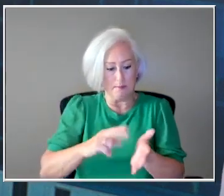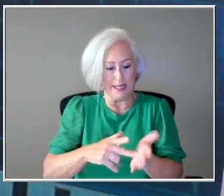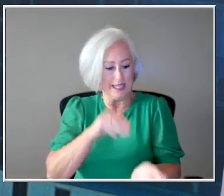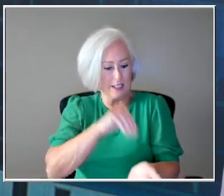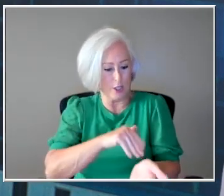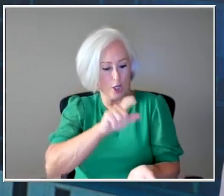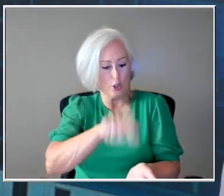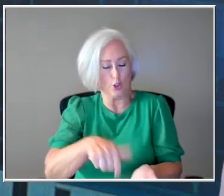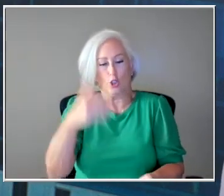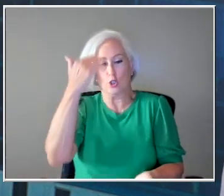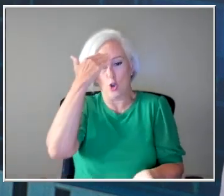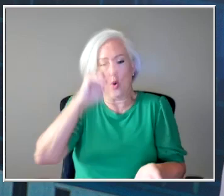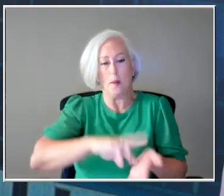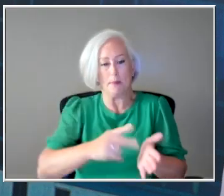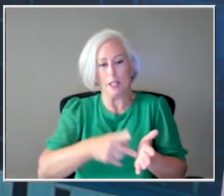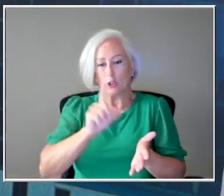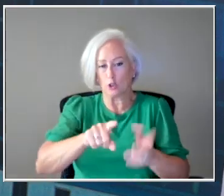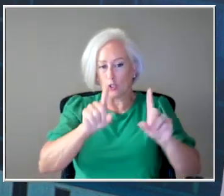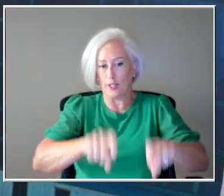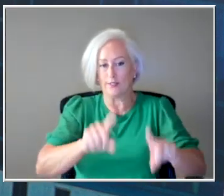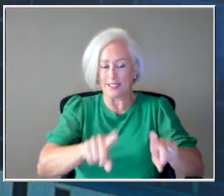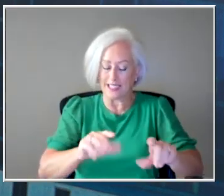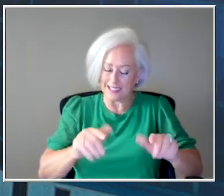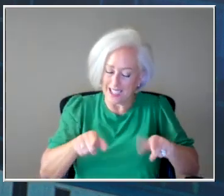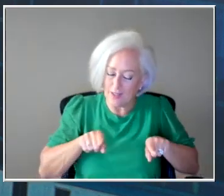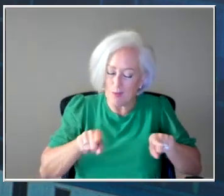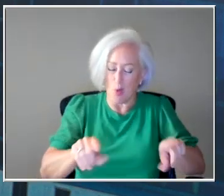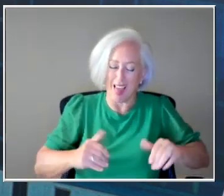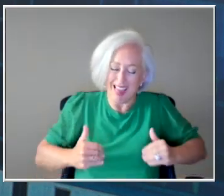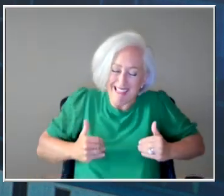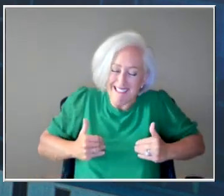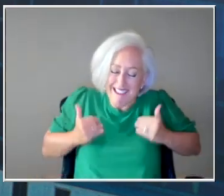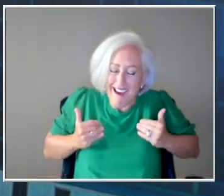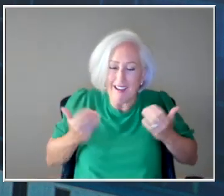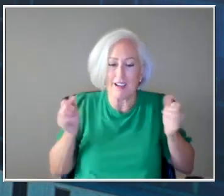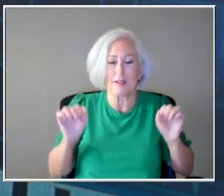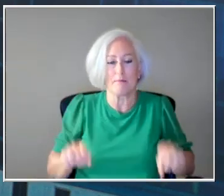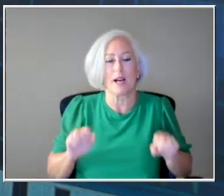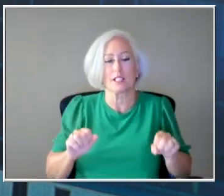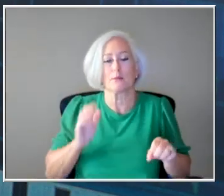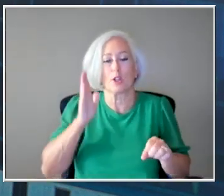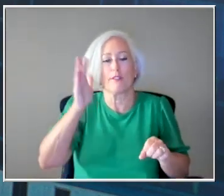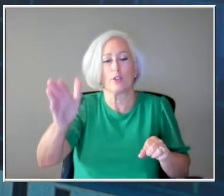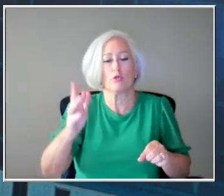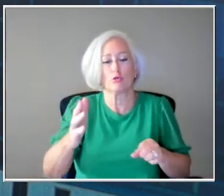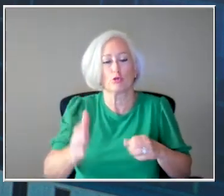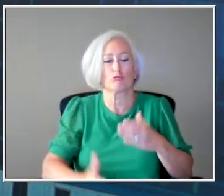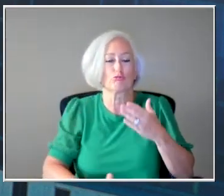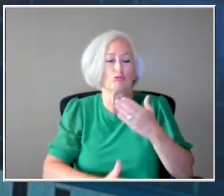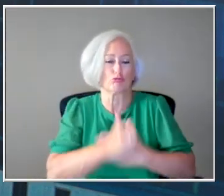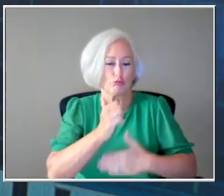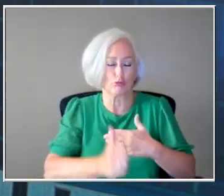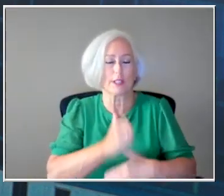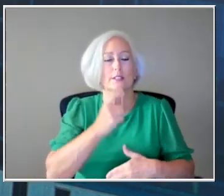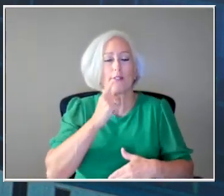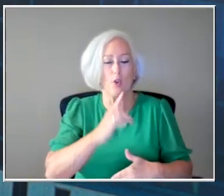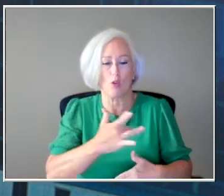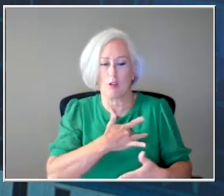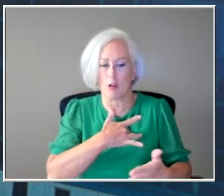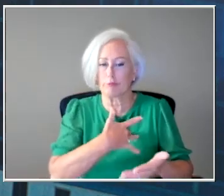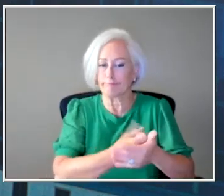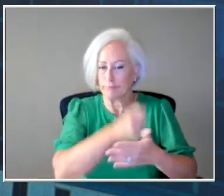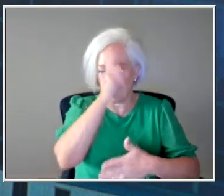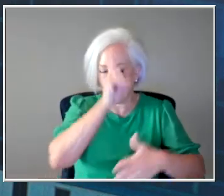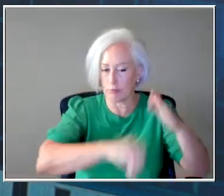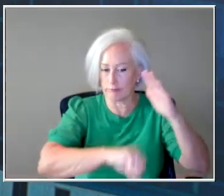child at a very young age, because it was pretty obvious that child had the potential future risk of a cardiovascular event based on her genetic